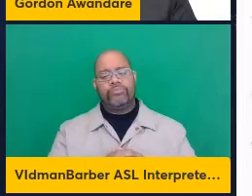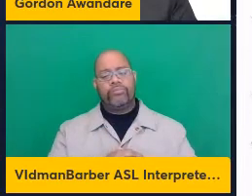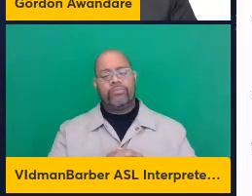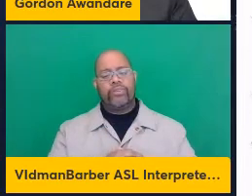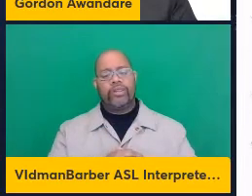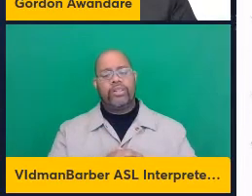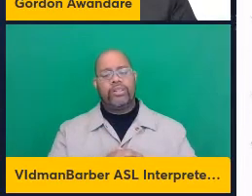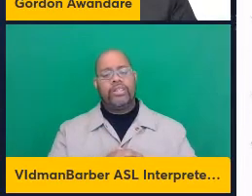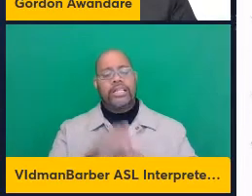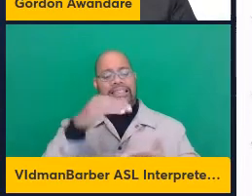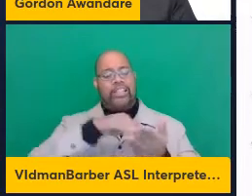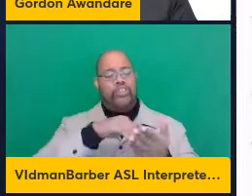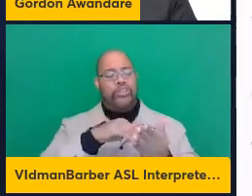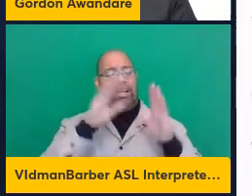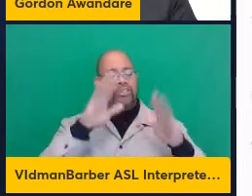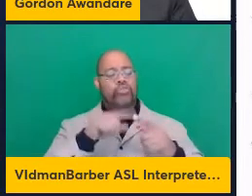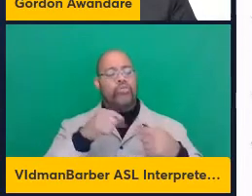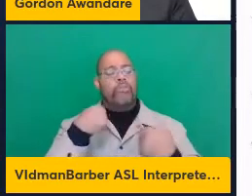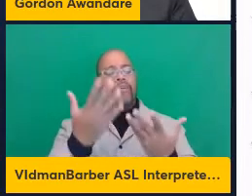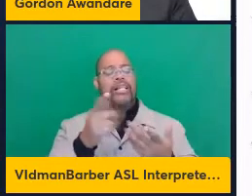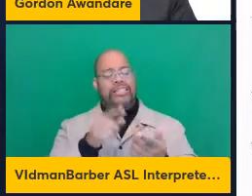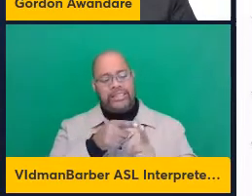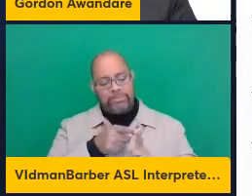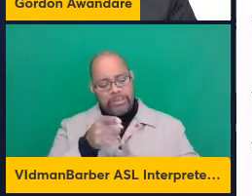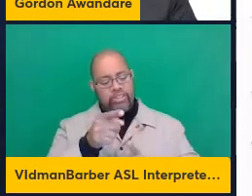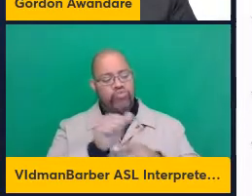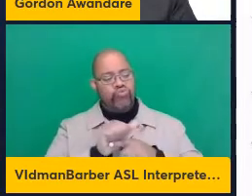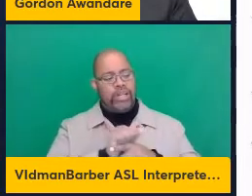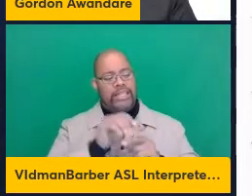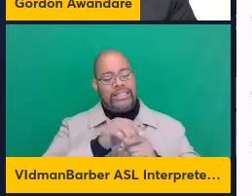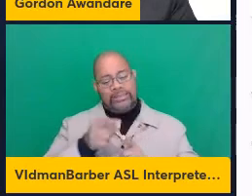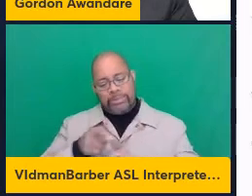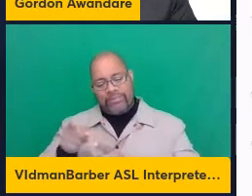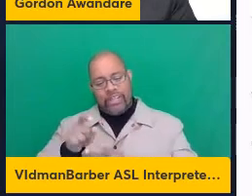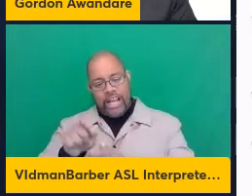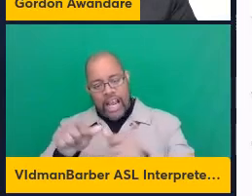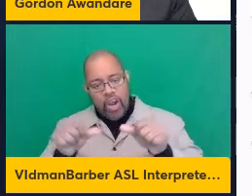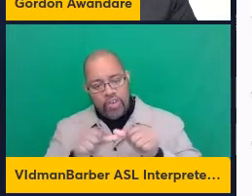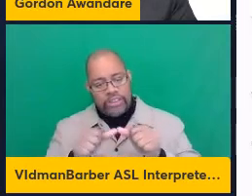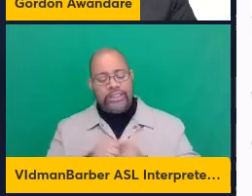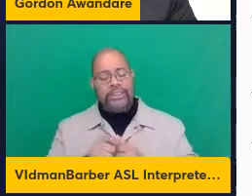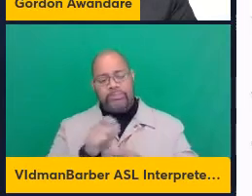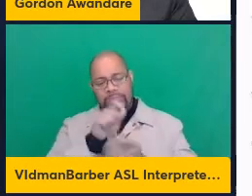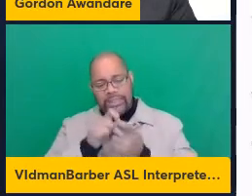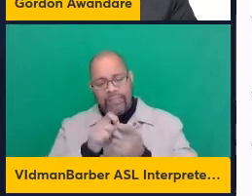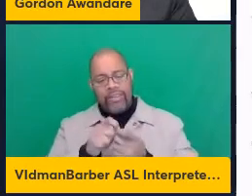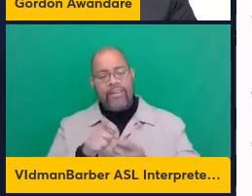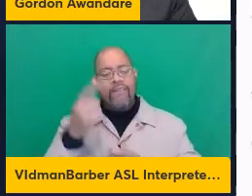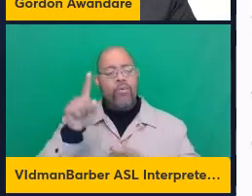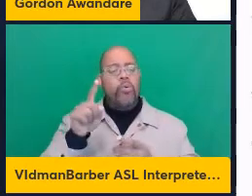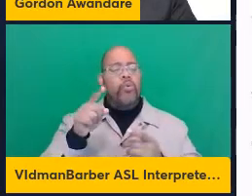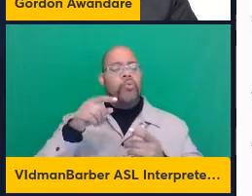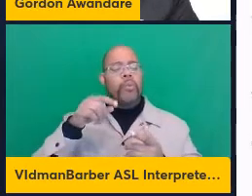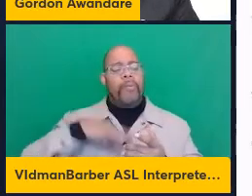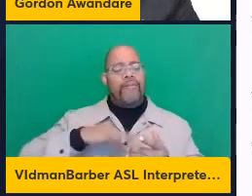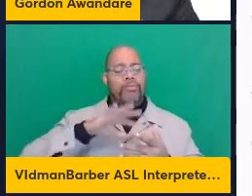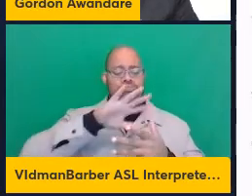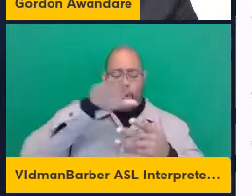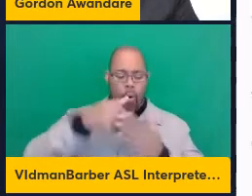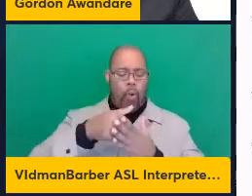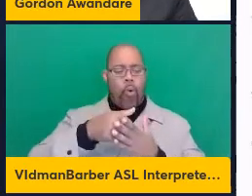centers of excellence which will provide specialized training in specific areas for the benefit of the